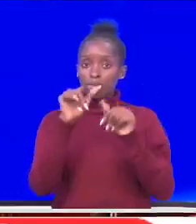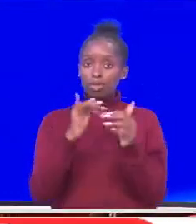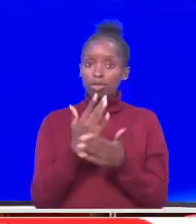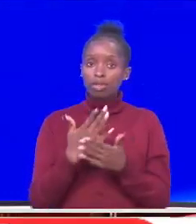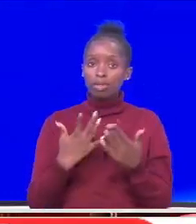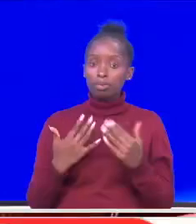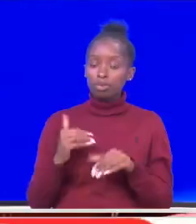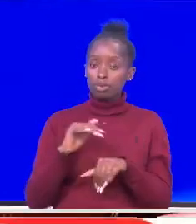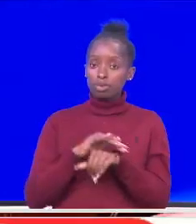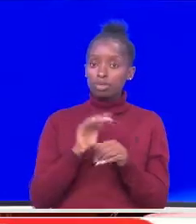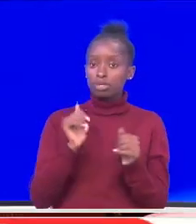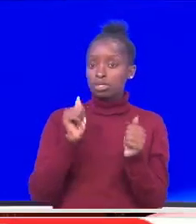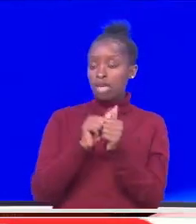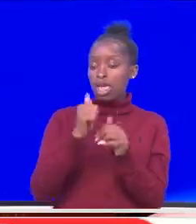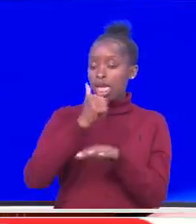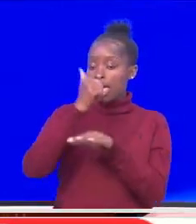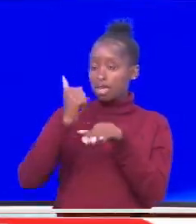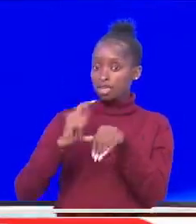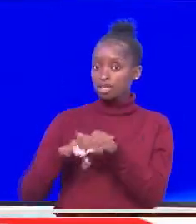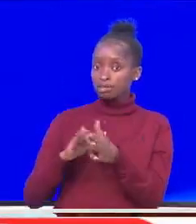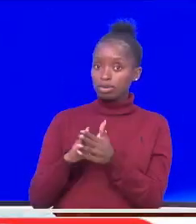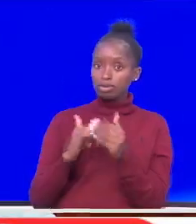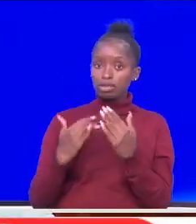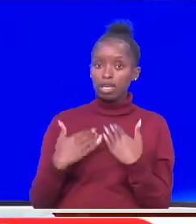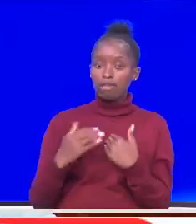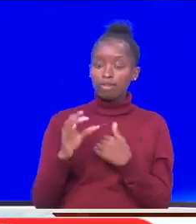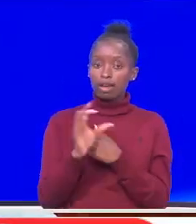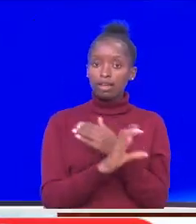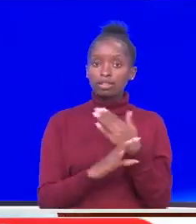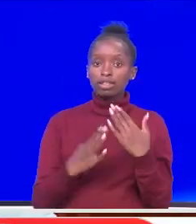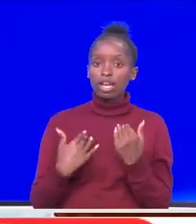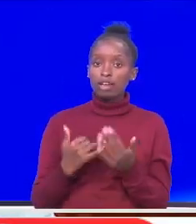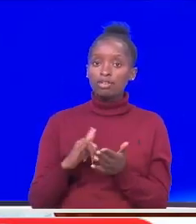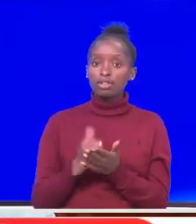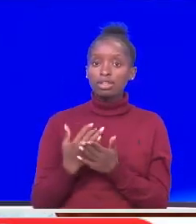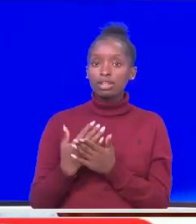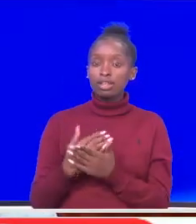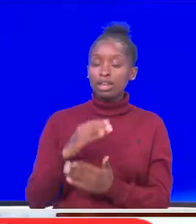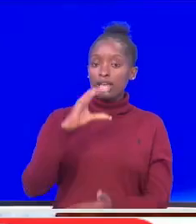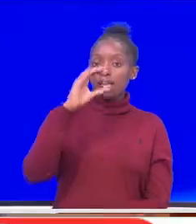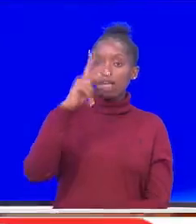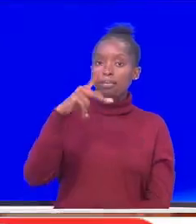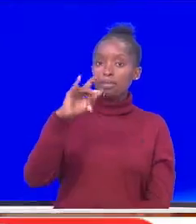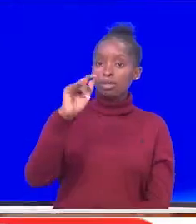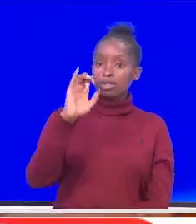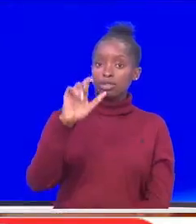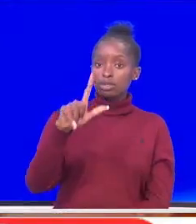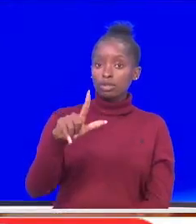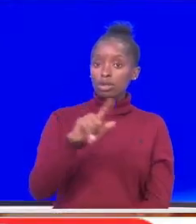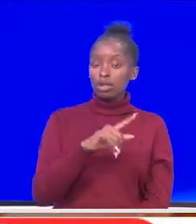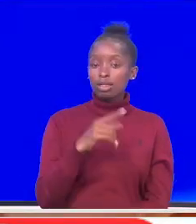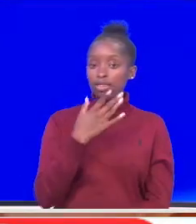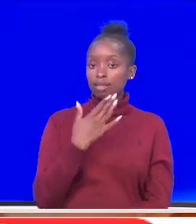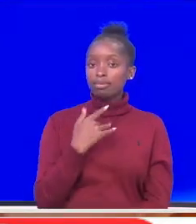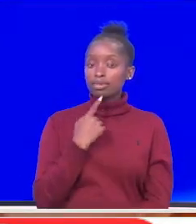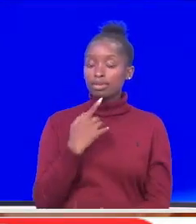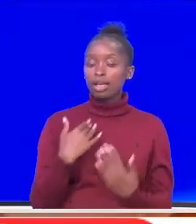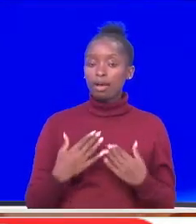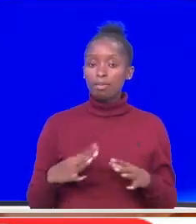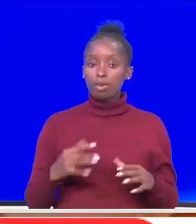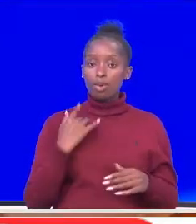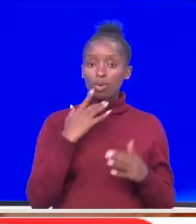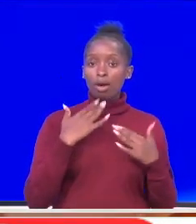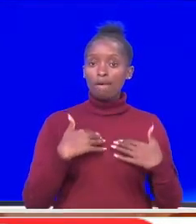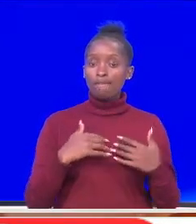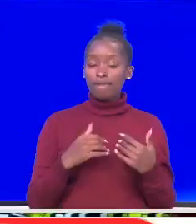session, and this time setting camp at the country's capital. Residents, among them persons with disabilities, submitted their views to the committee chaired